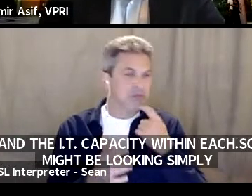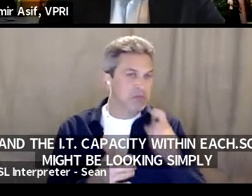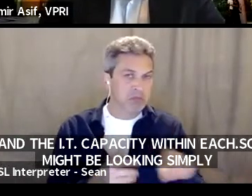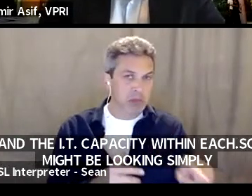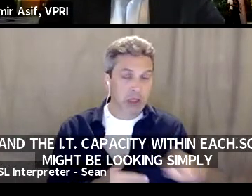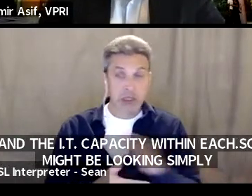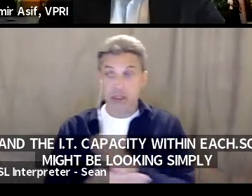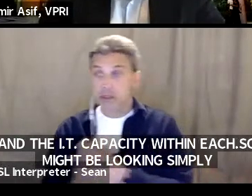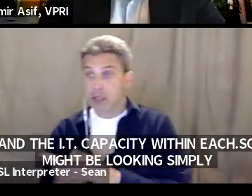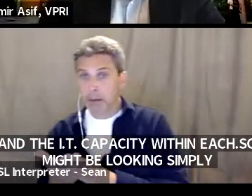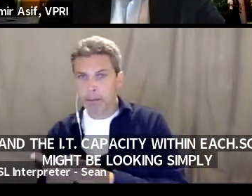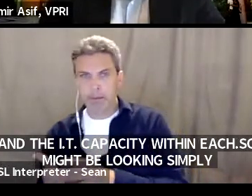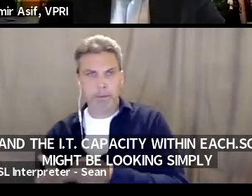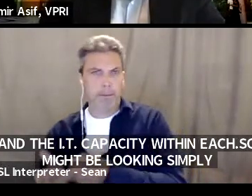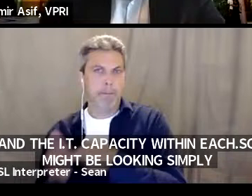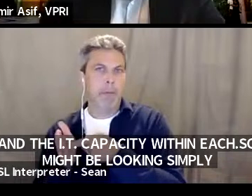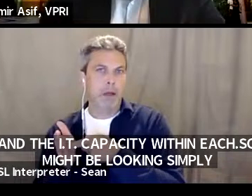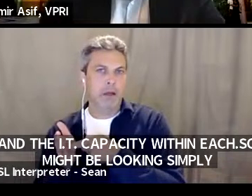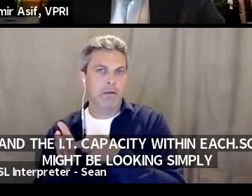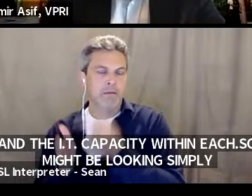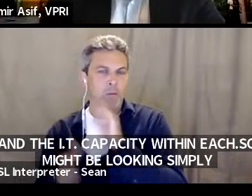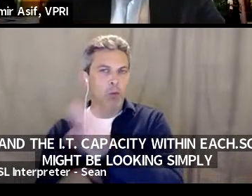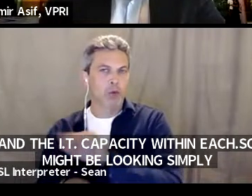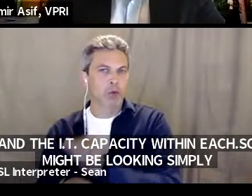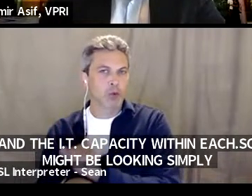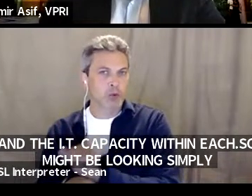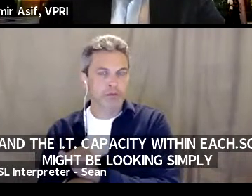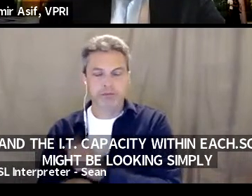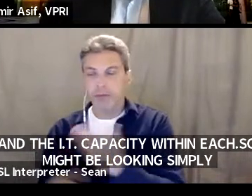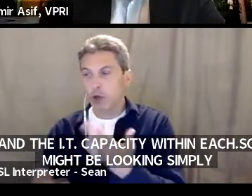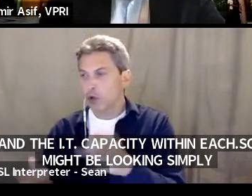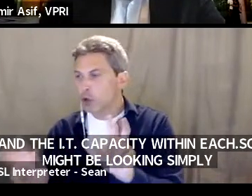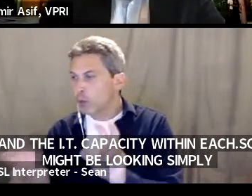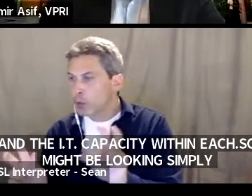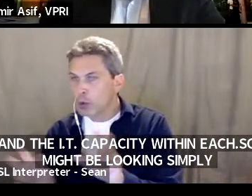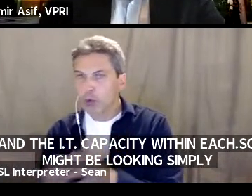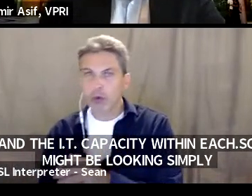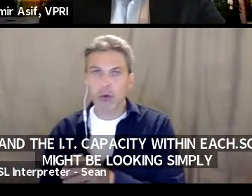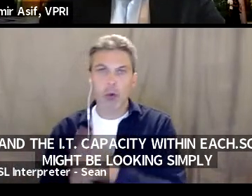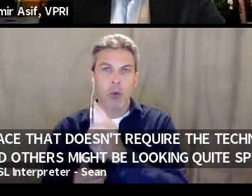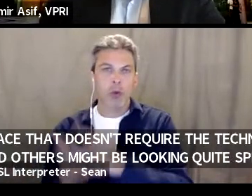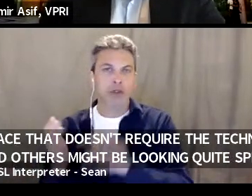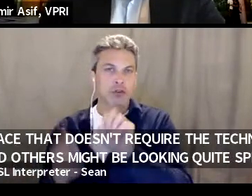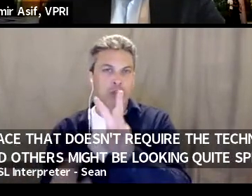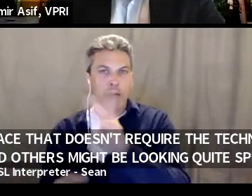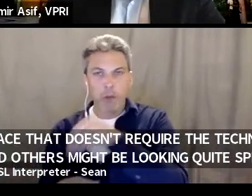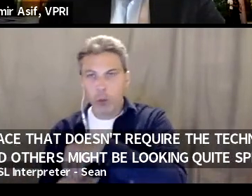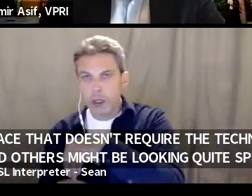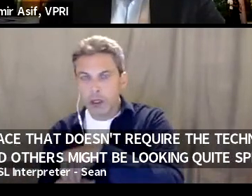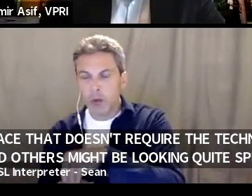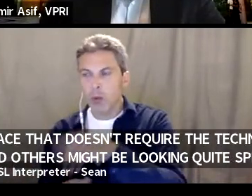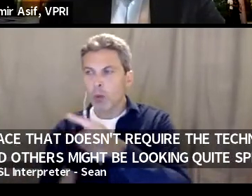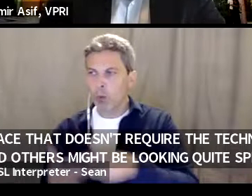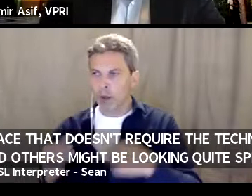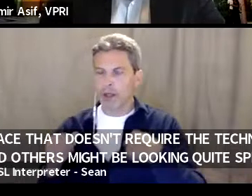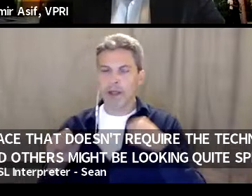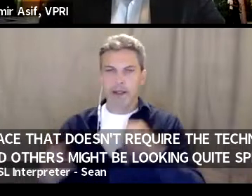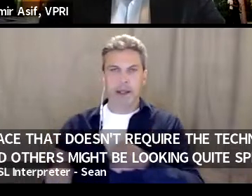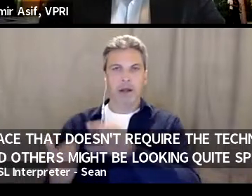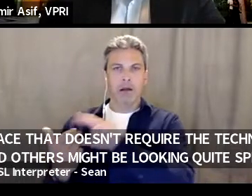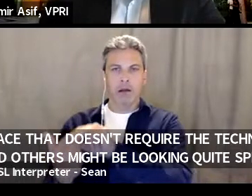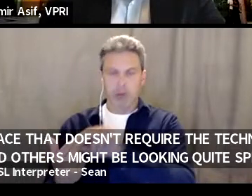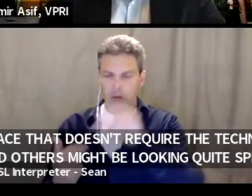quite specifically for what computers are in the room, what they're loaded with, what information is available to them. So